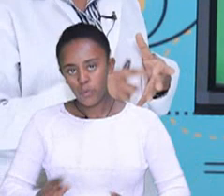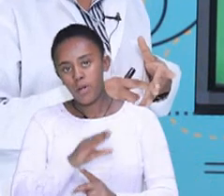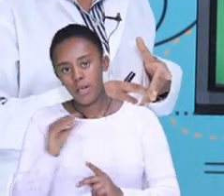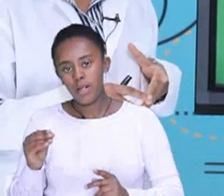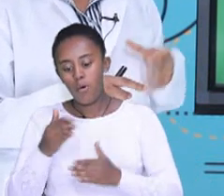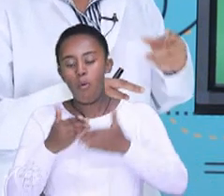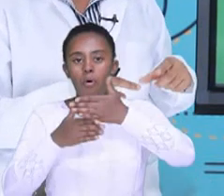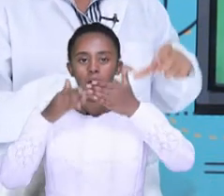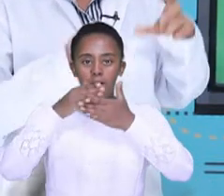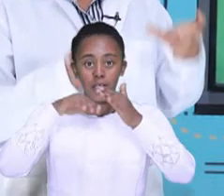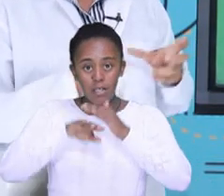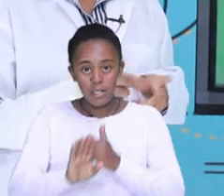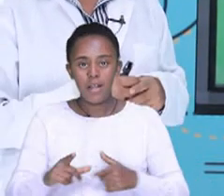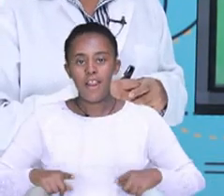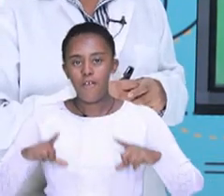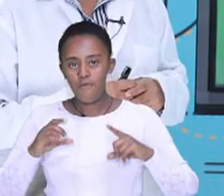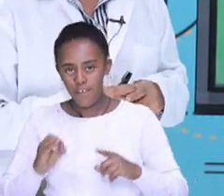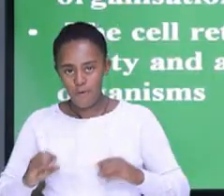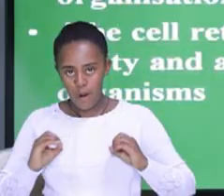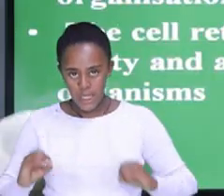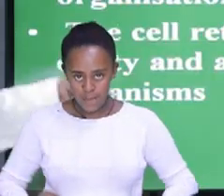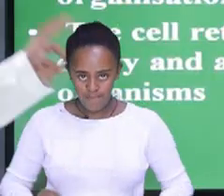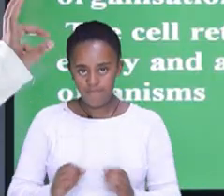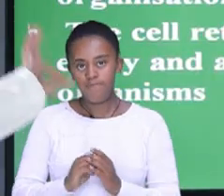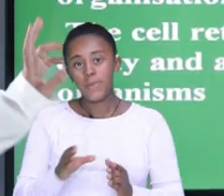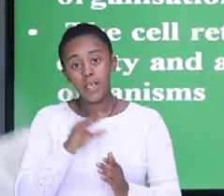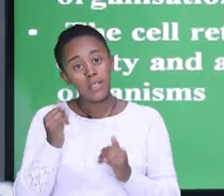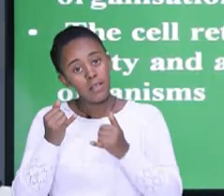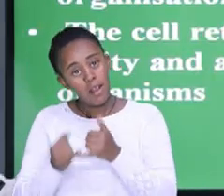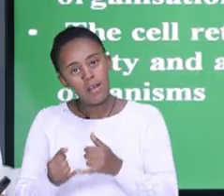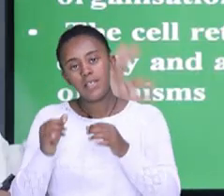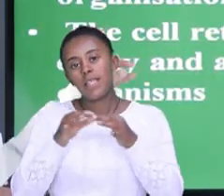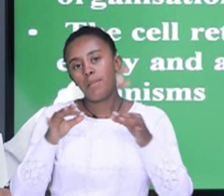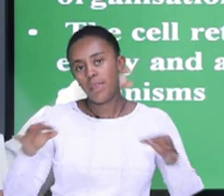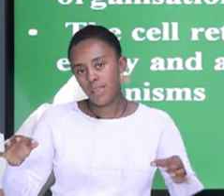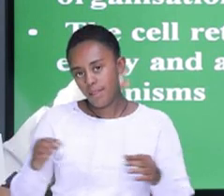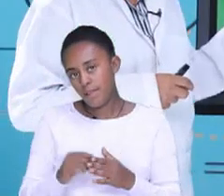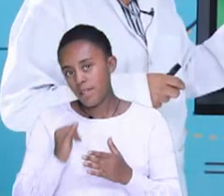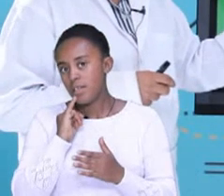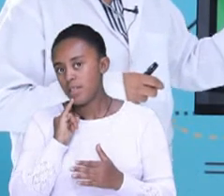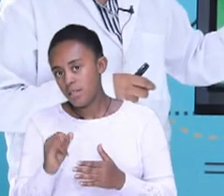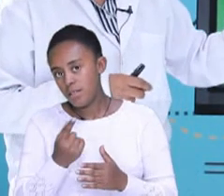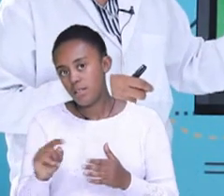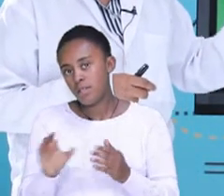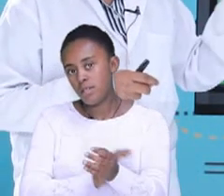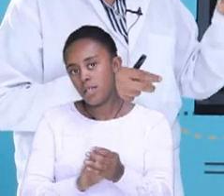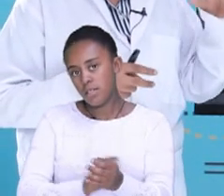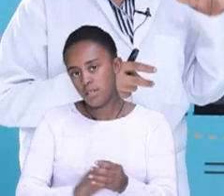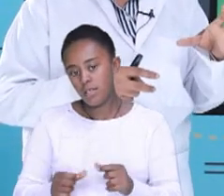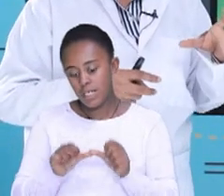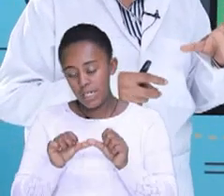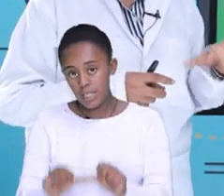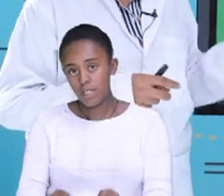and organization in living organisms. And the last statement is the cell retain